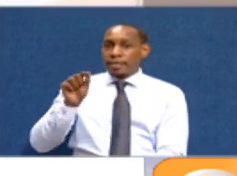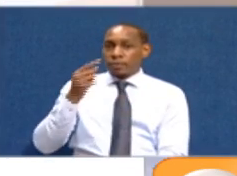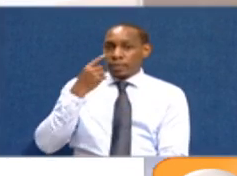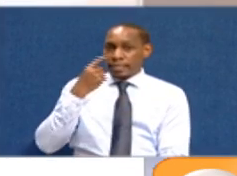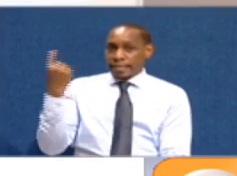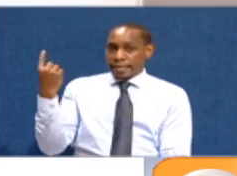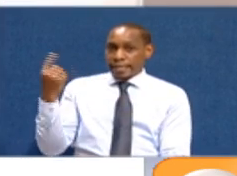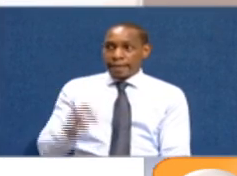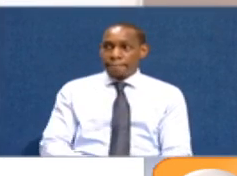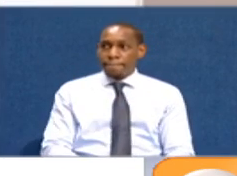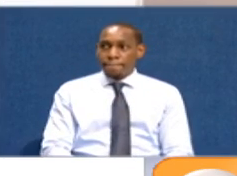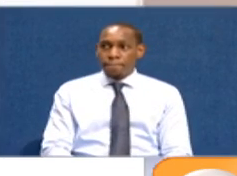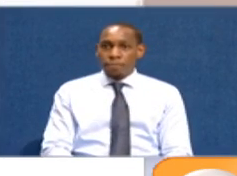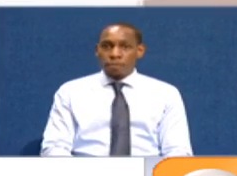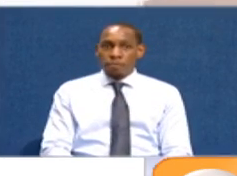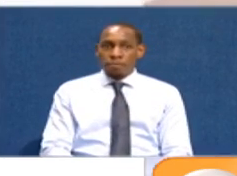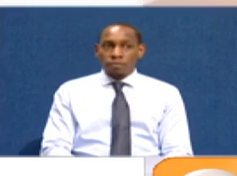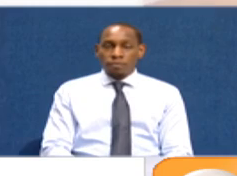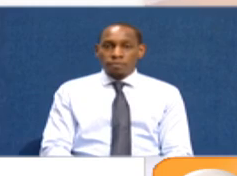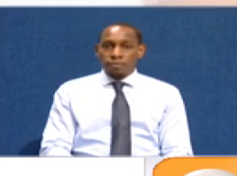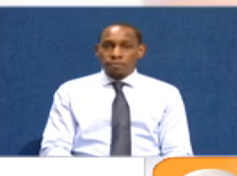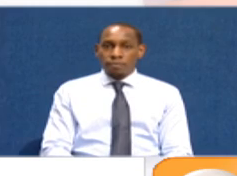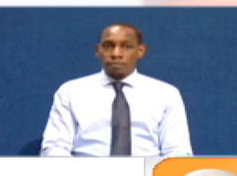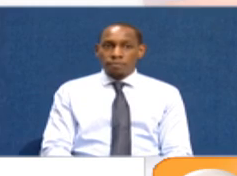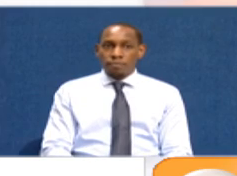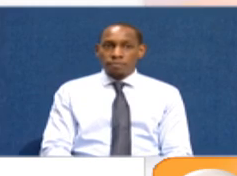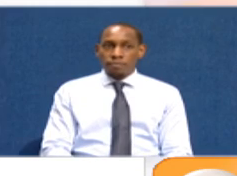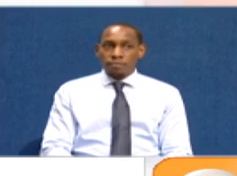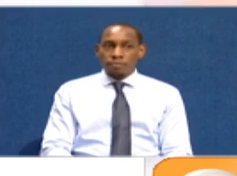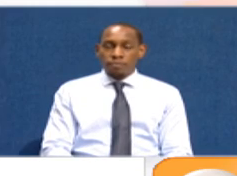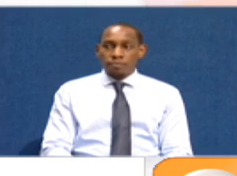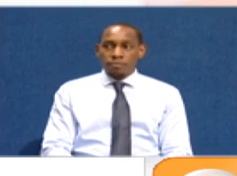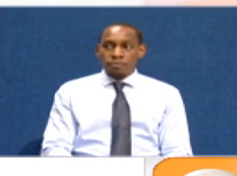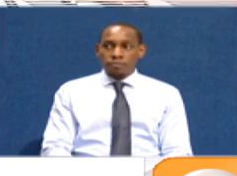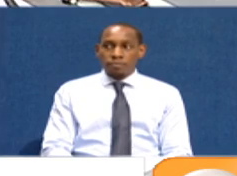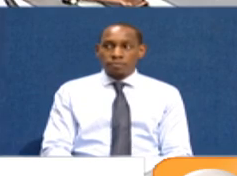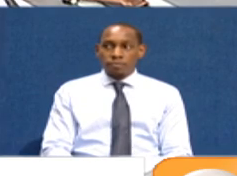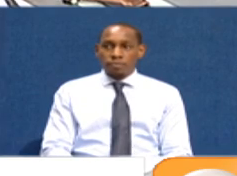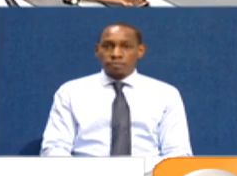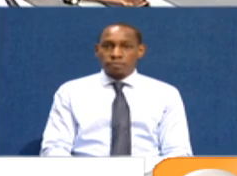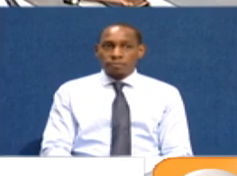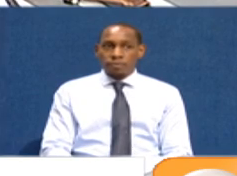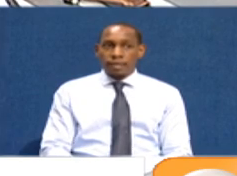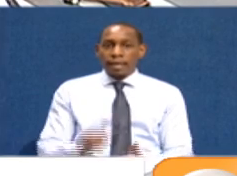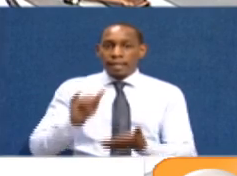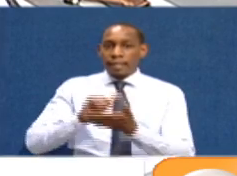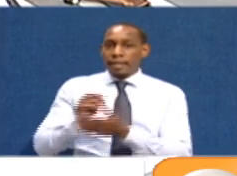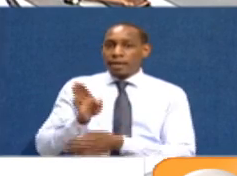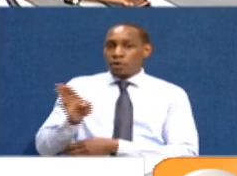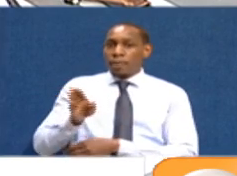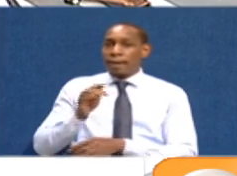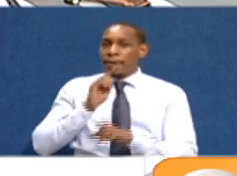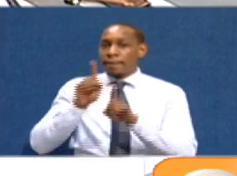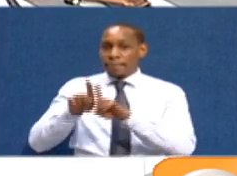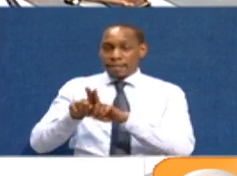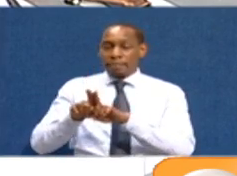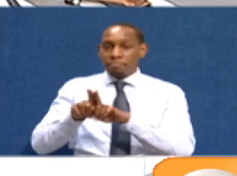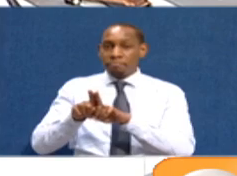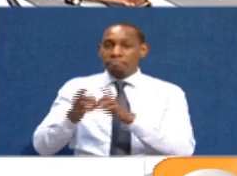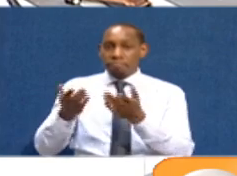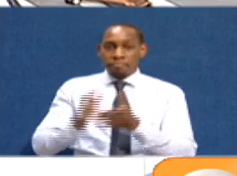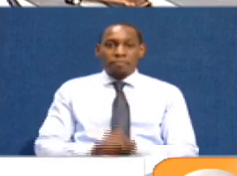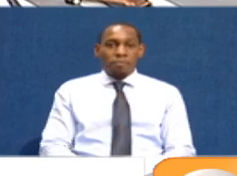Simpao Lempana says, Wachira is an inspiration of what audacity of hope means. That's Obama's book, yeah, right? Obama's audacity book, yeah. of yeah. hope.